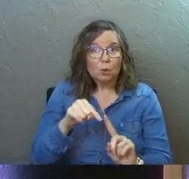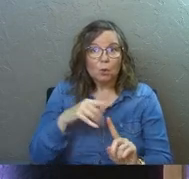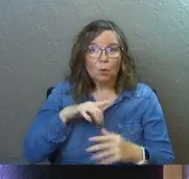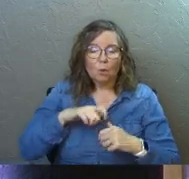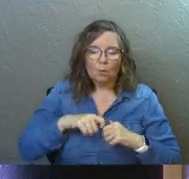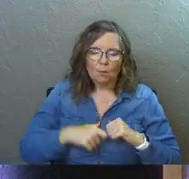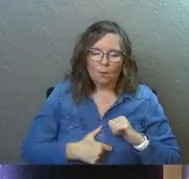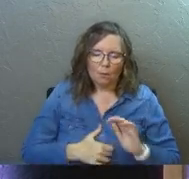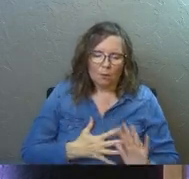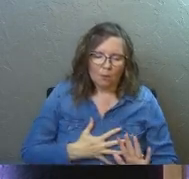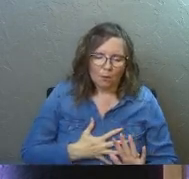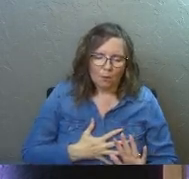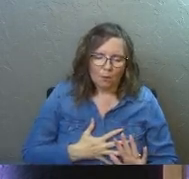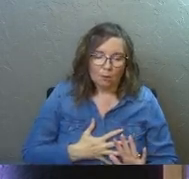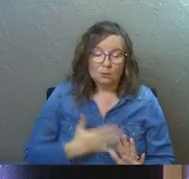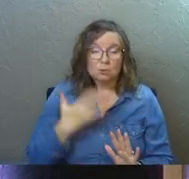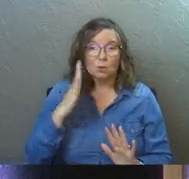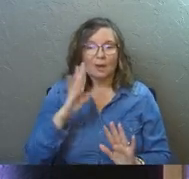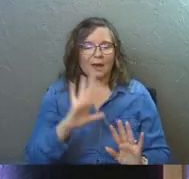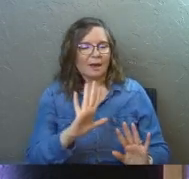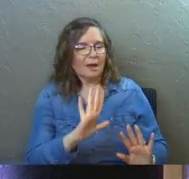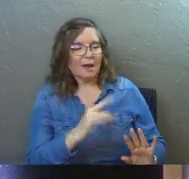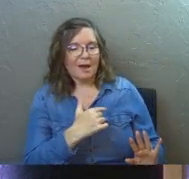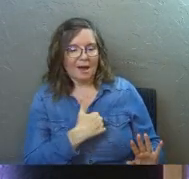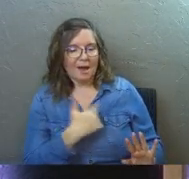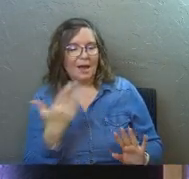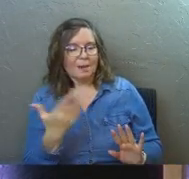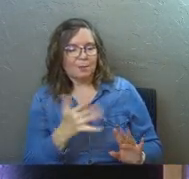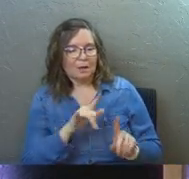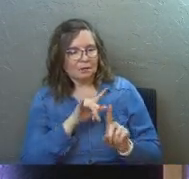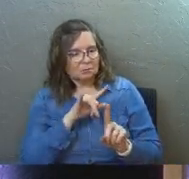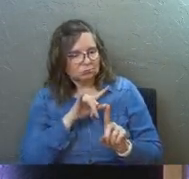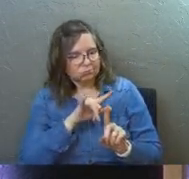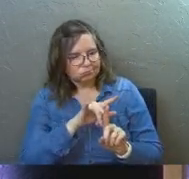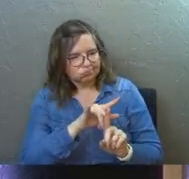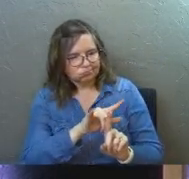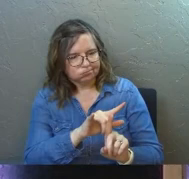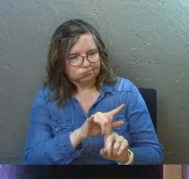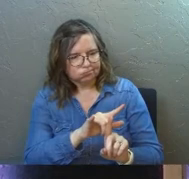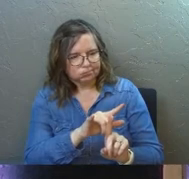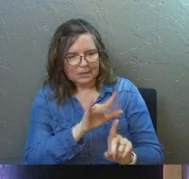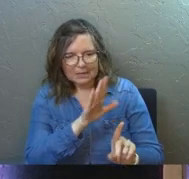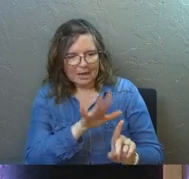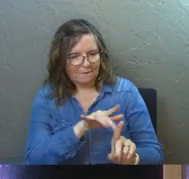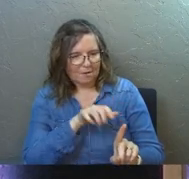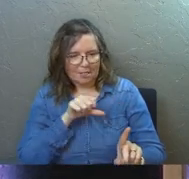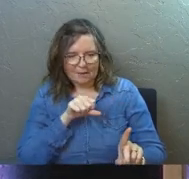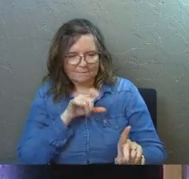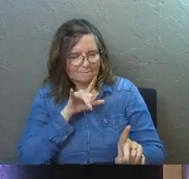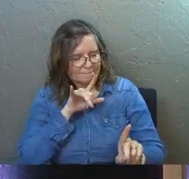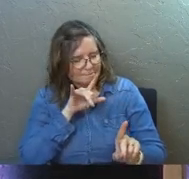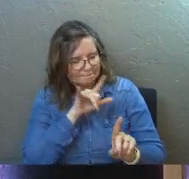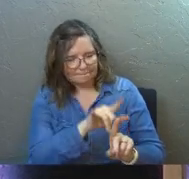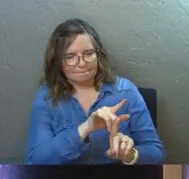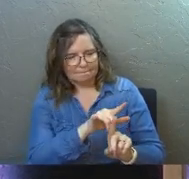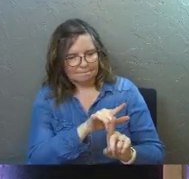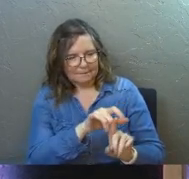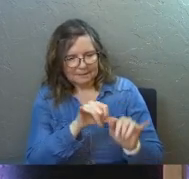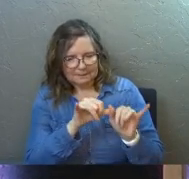deeply. And so God's coming and saying, I bring a steadfast, stubborn love that will never, ever divorce